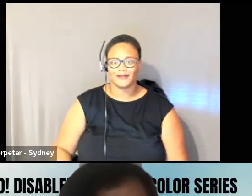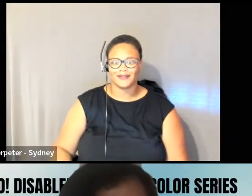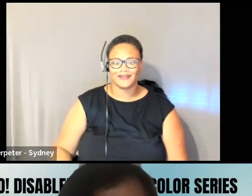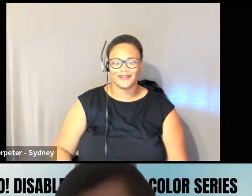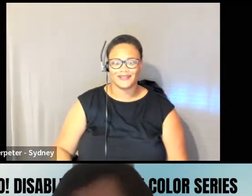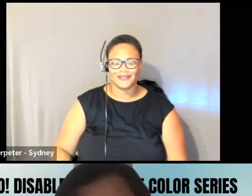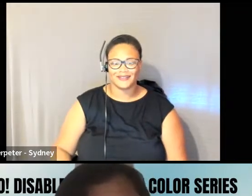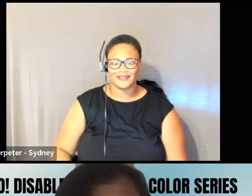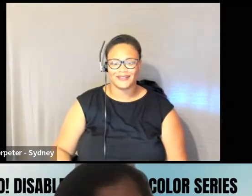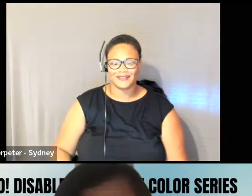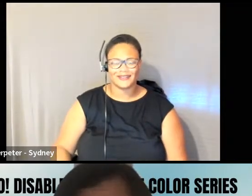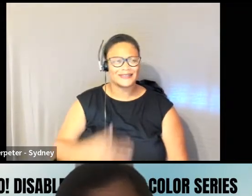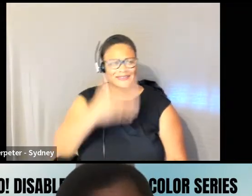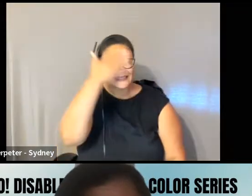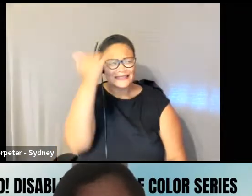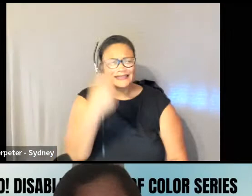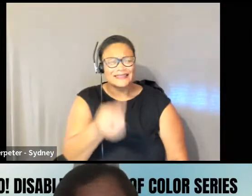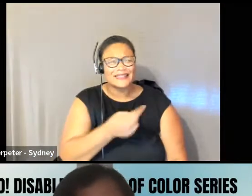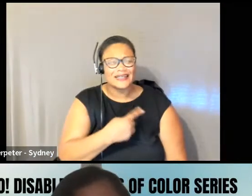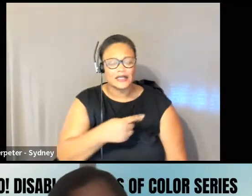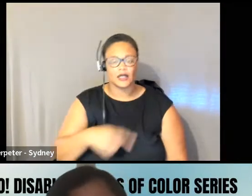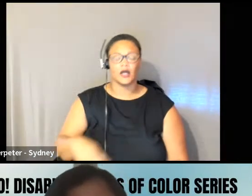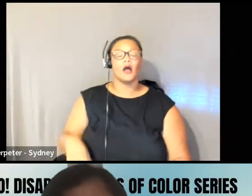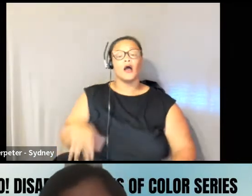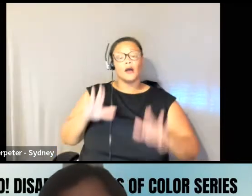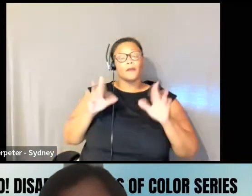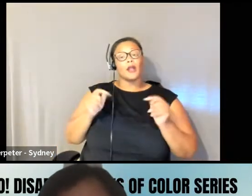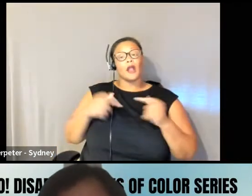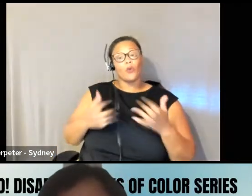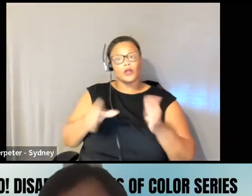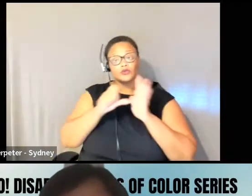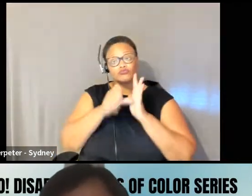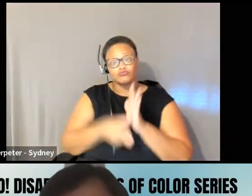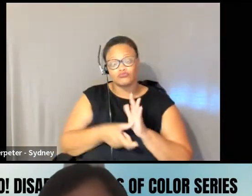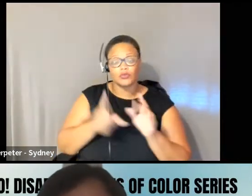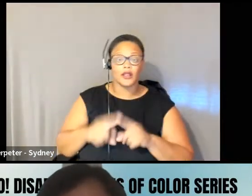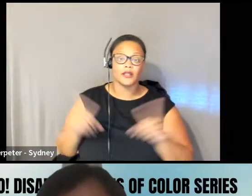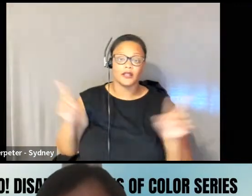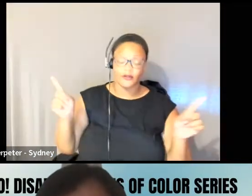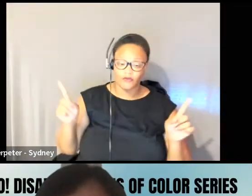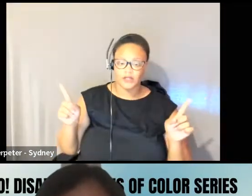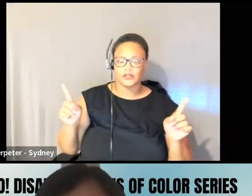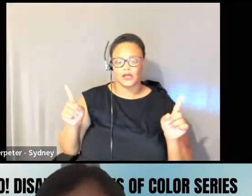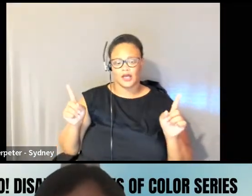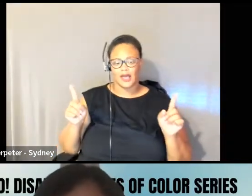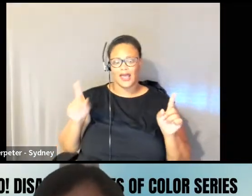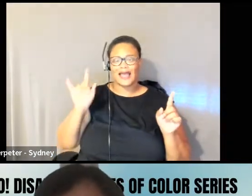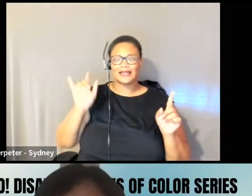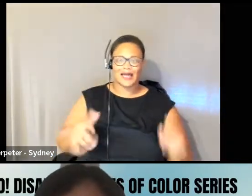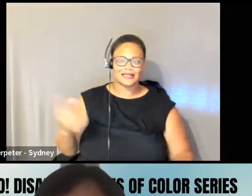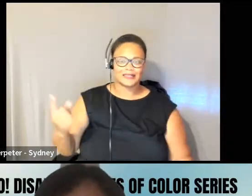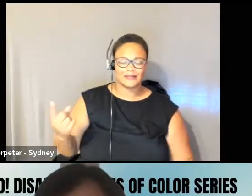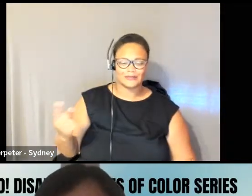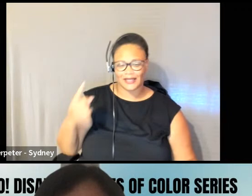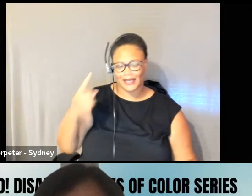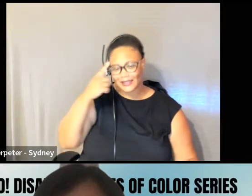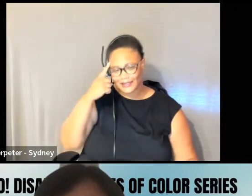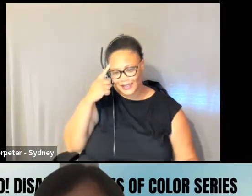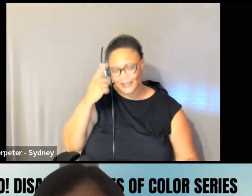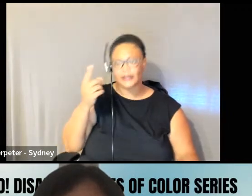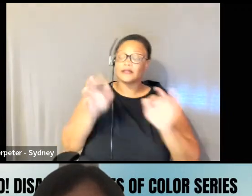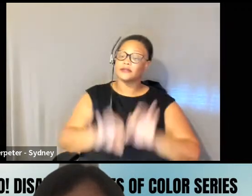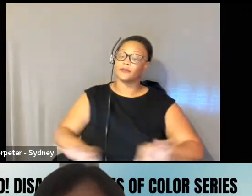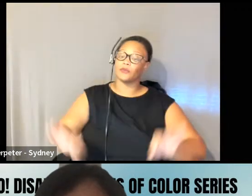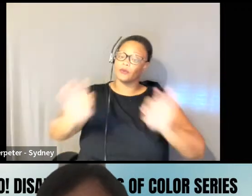question. So, but I think I wanted to highlight that kind of difference. And I think that's one of the things I think that is important. I